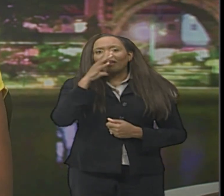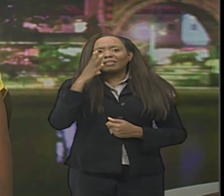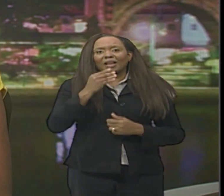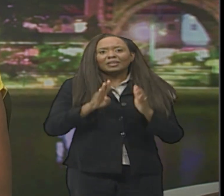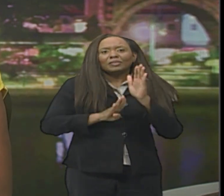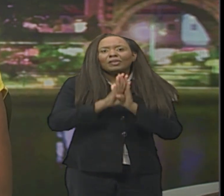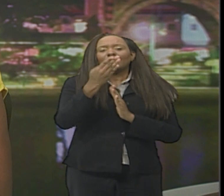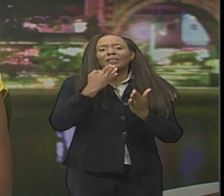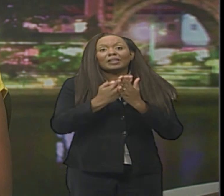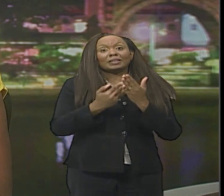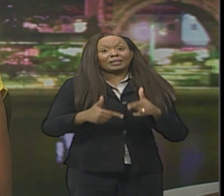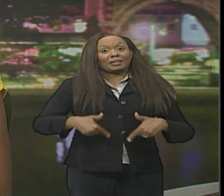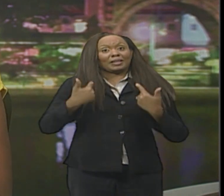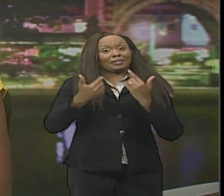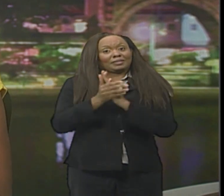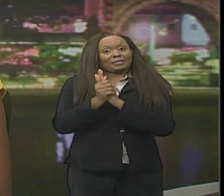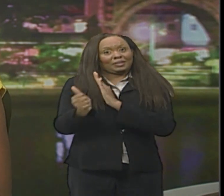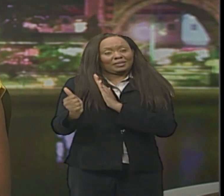life skills.